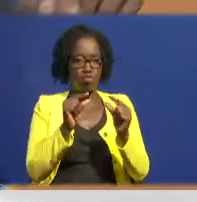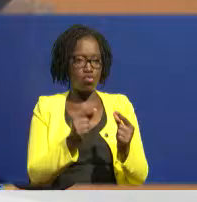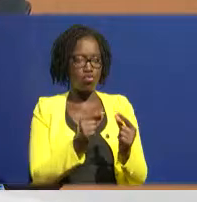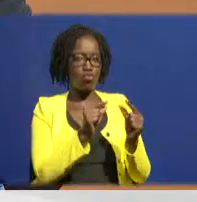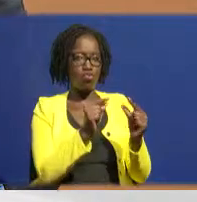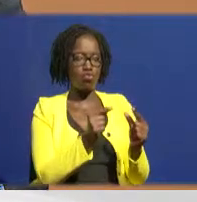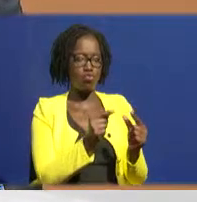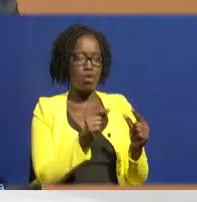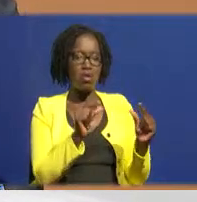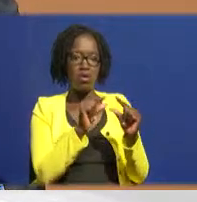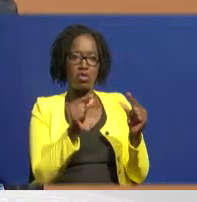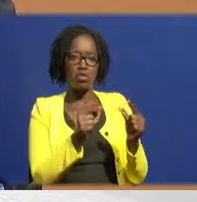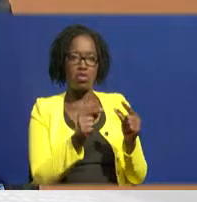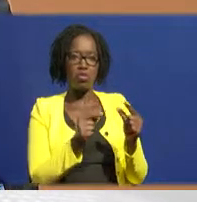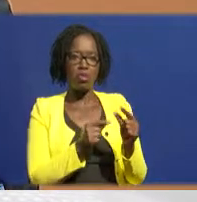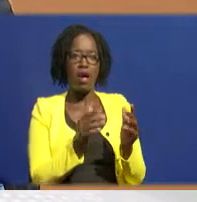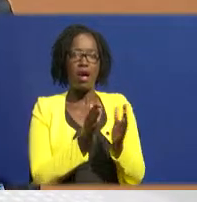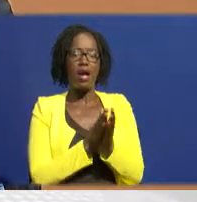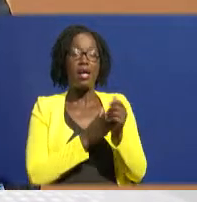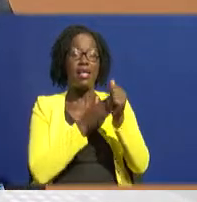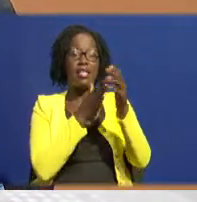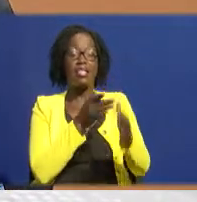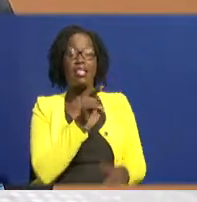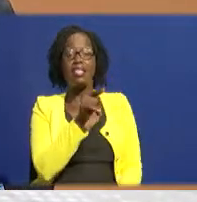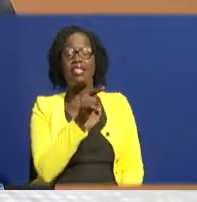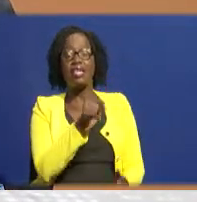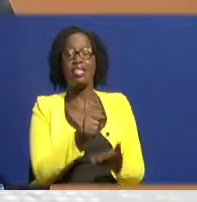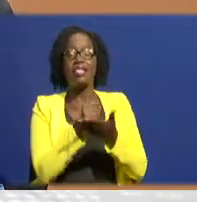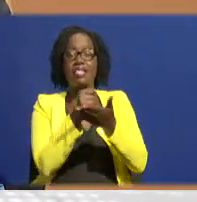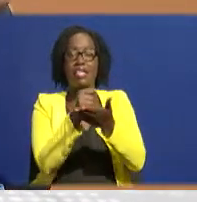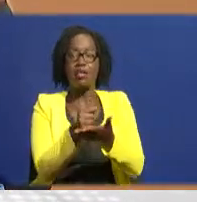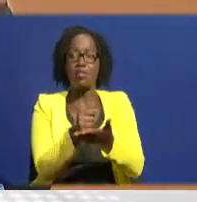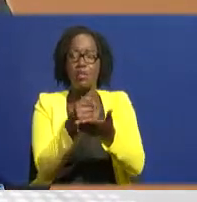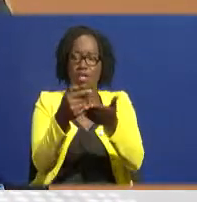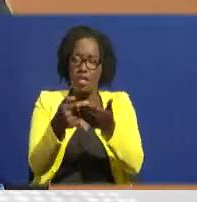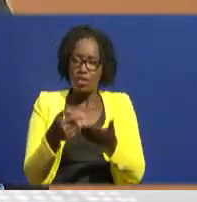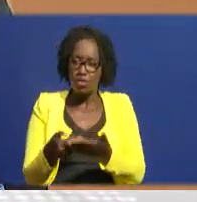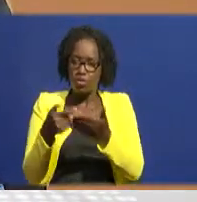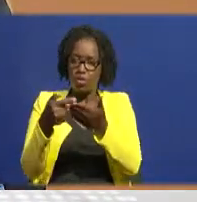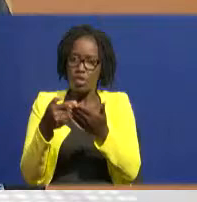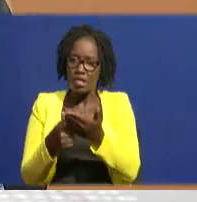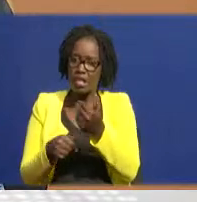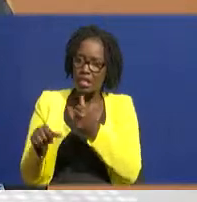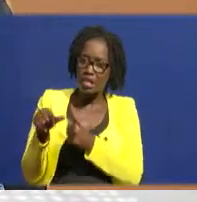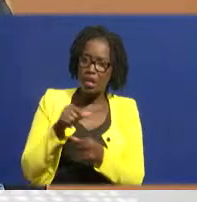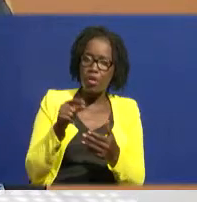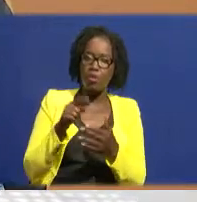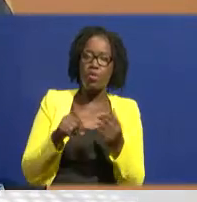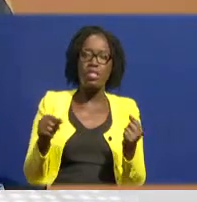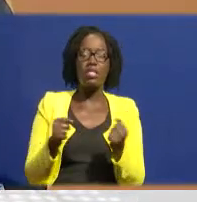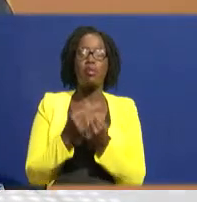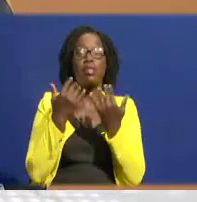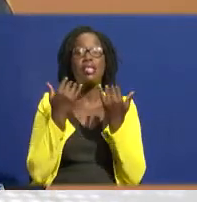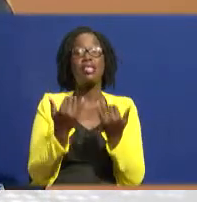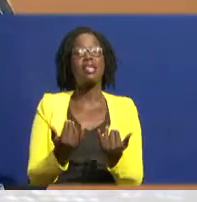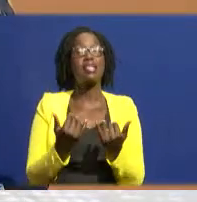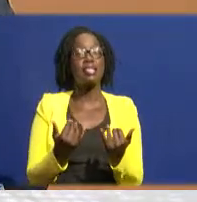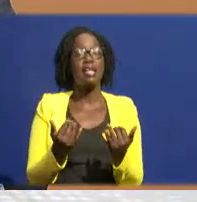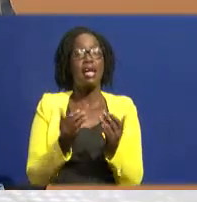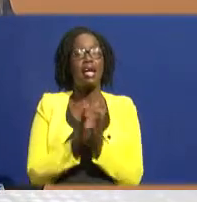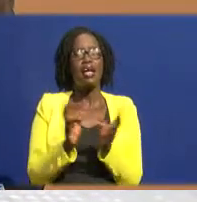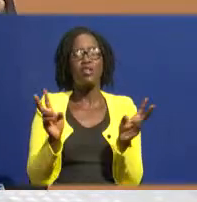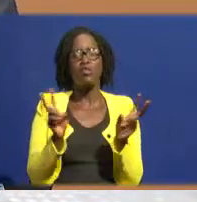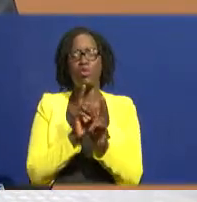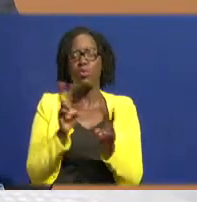that group, we have got a facilitator leader that is helping them to discuss about even what is happening currently. And we look